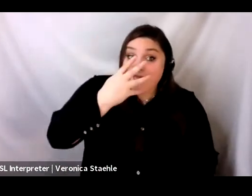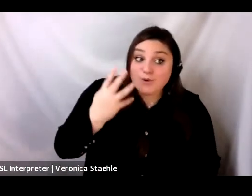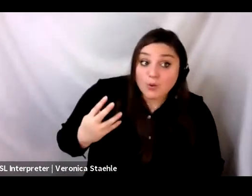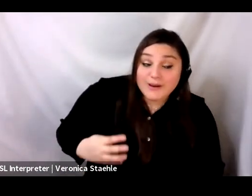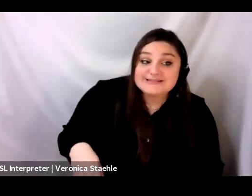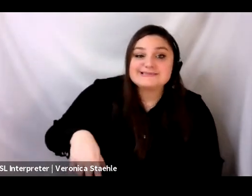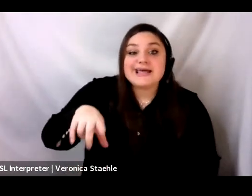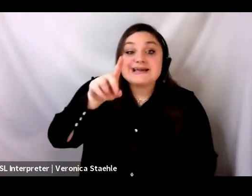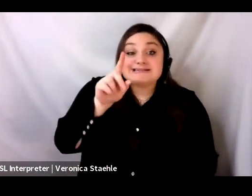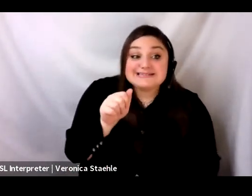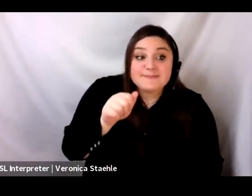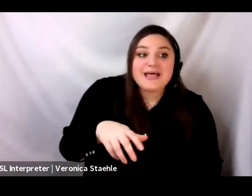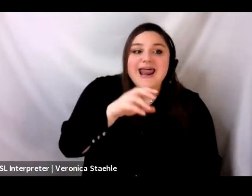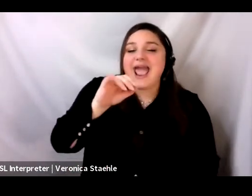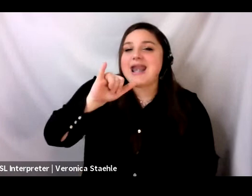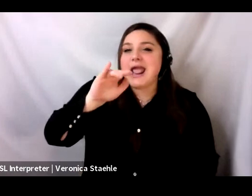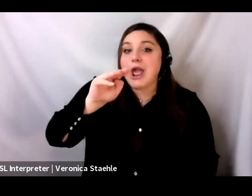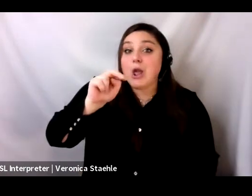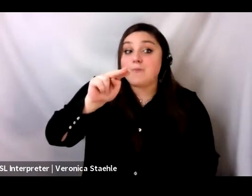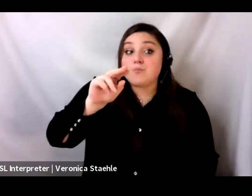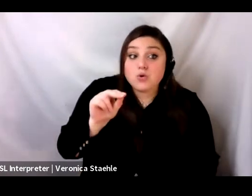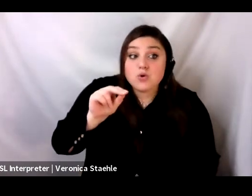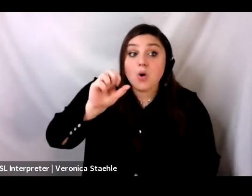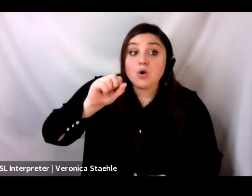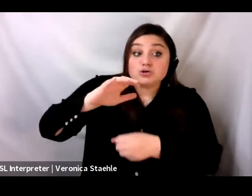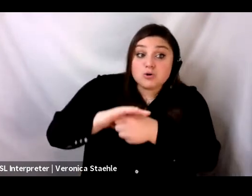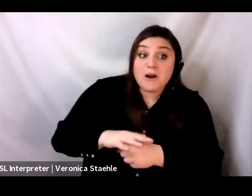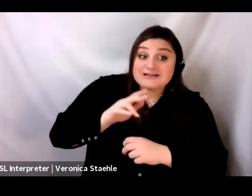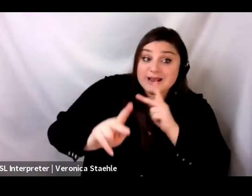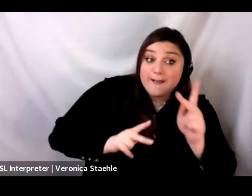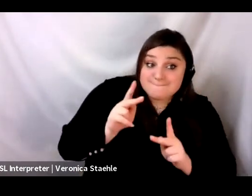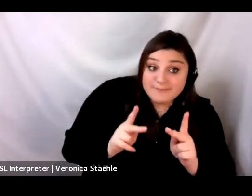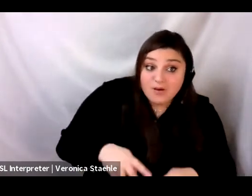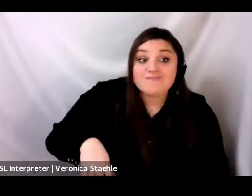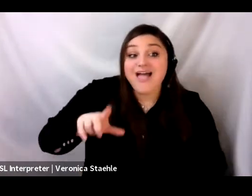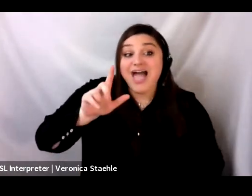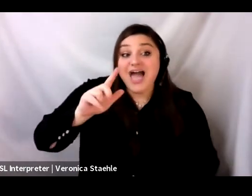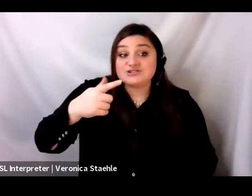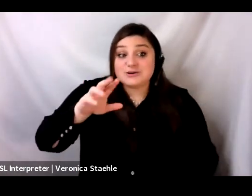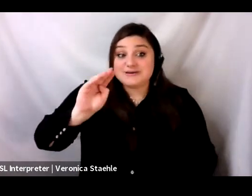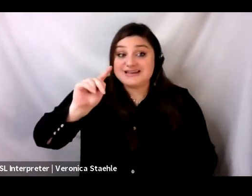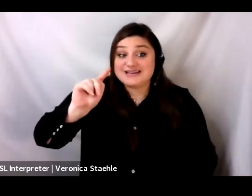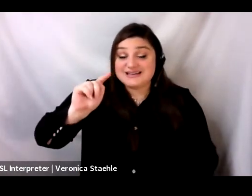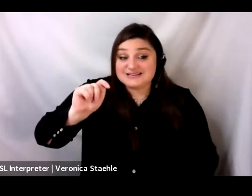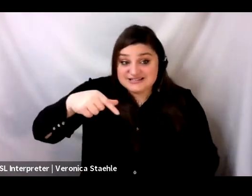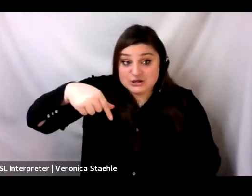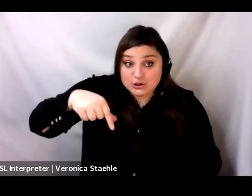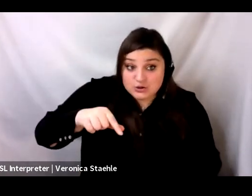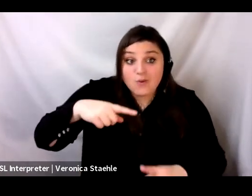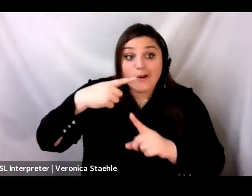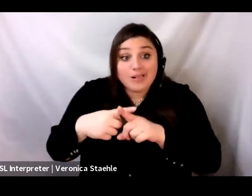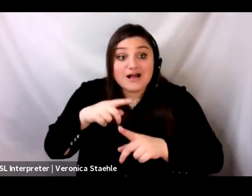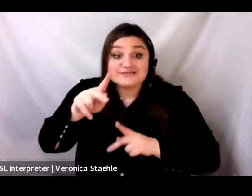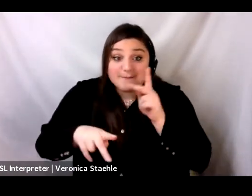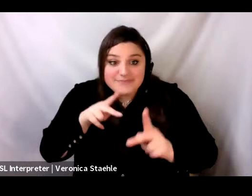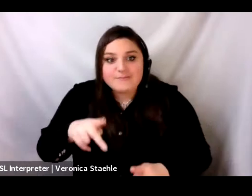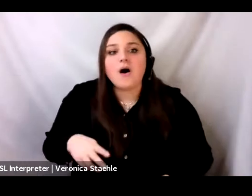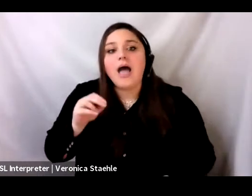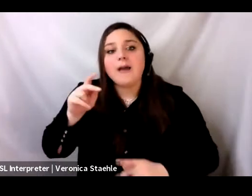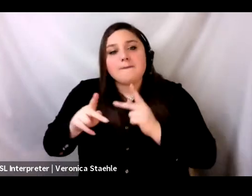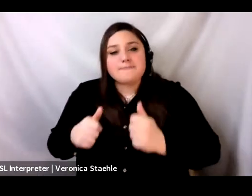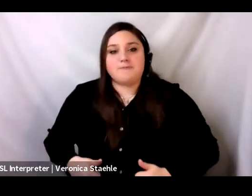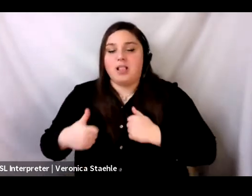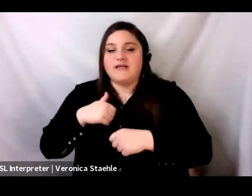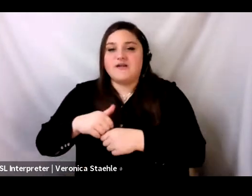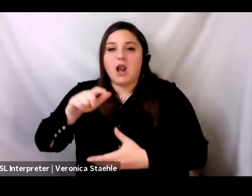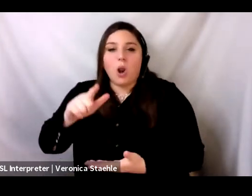in low-income communities and poverty impacted by COVID-19. White supremacy continuously manifests